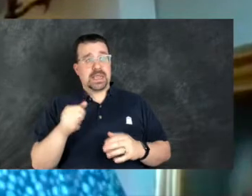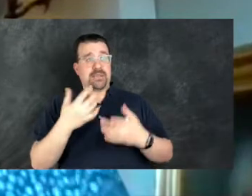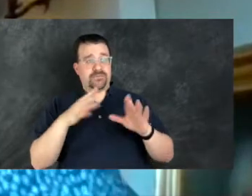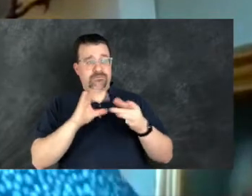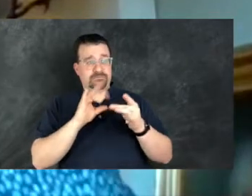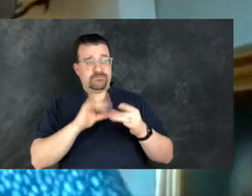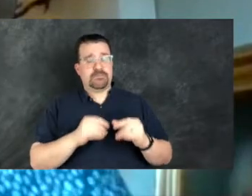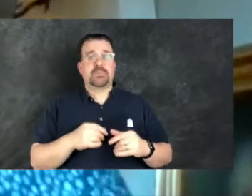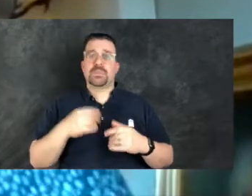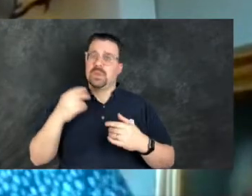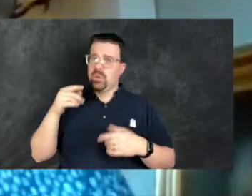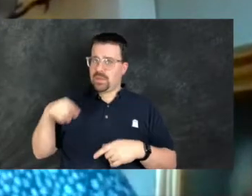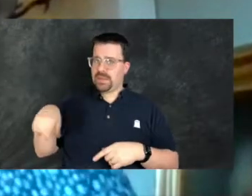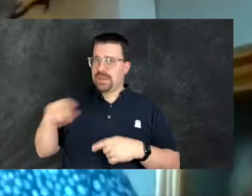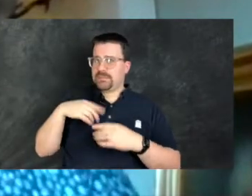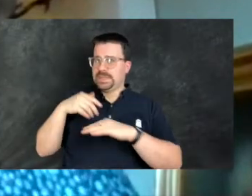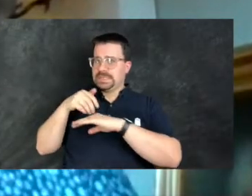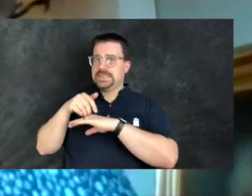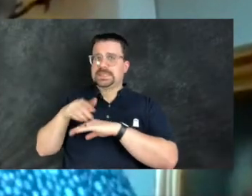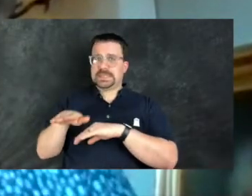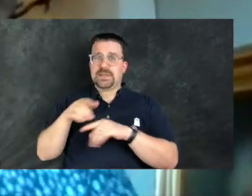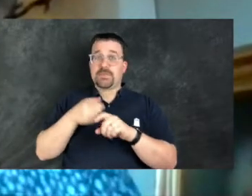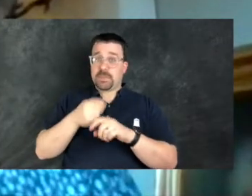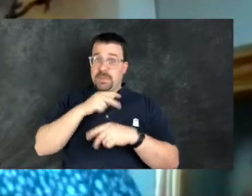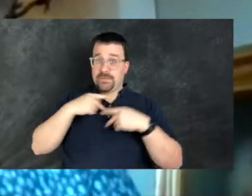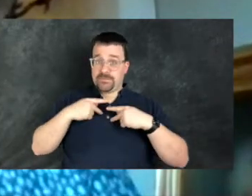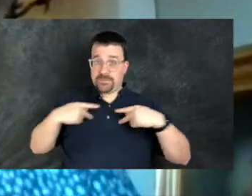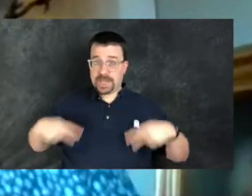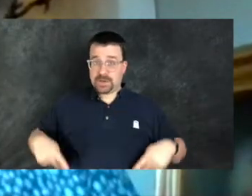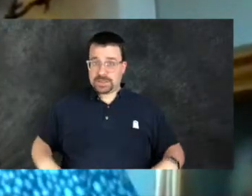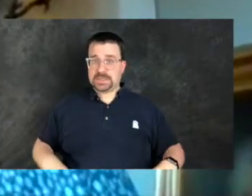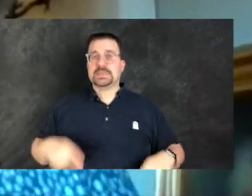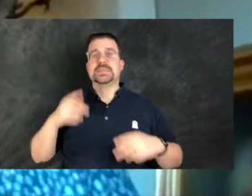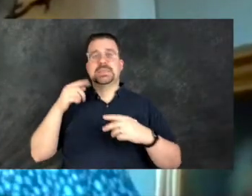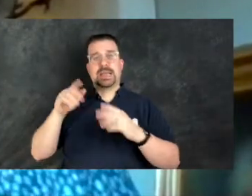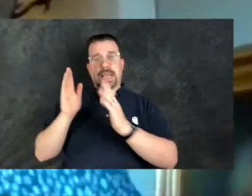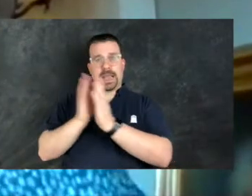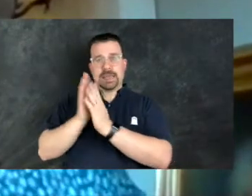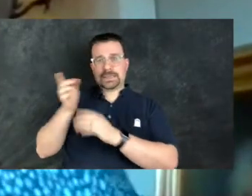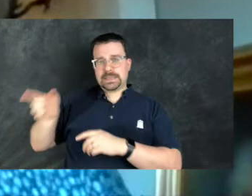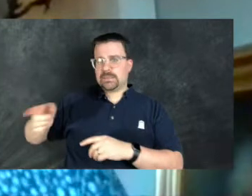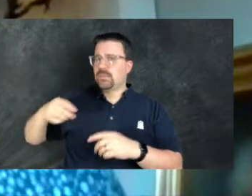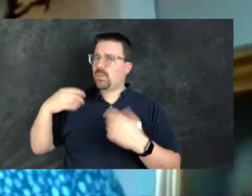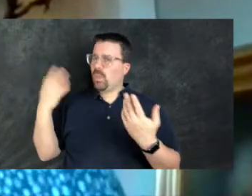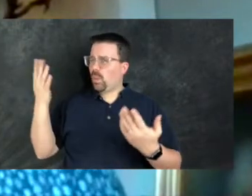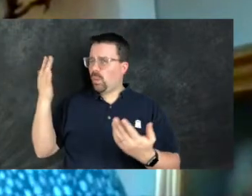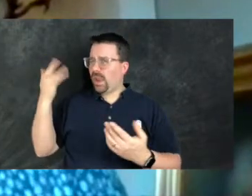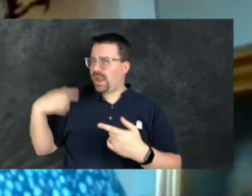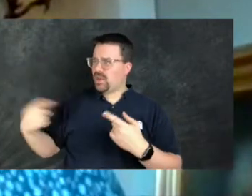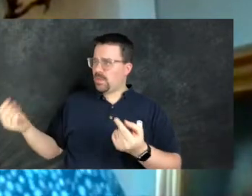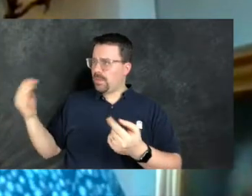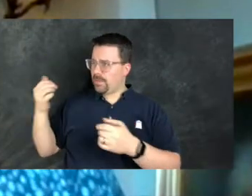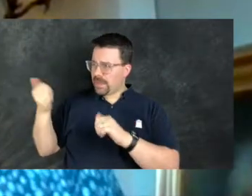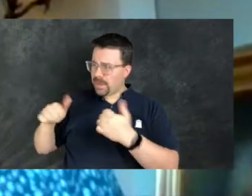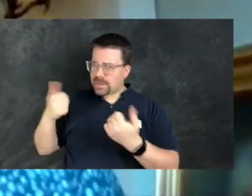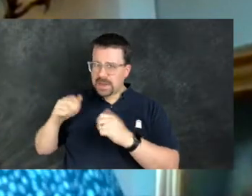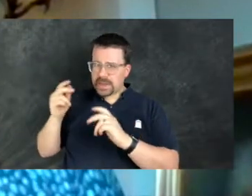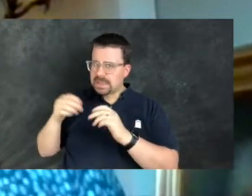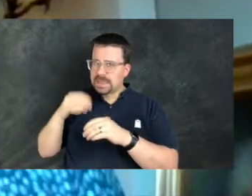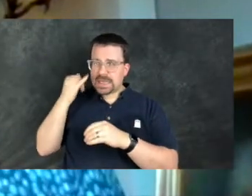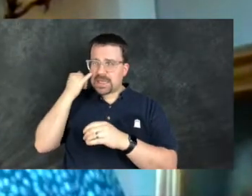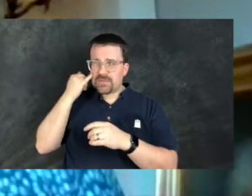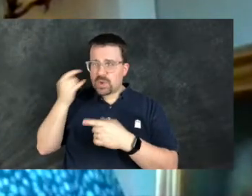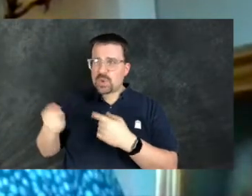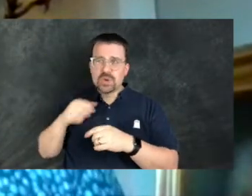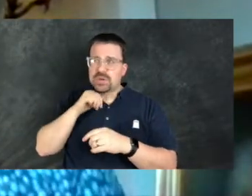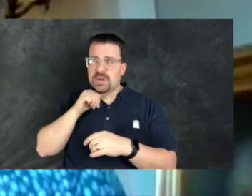Now they had been sent from the Pharisees. They asked him, "Why then are you baptizing if you are neither